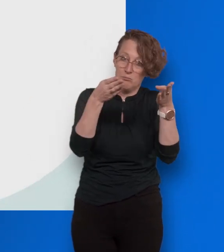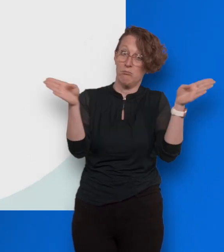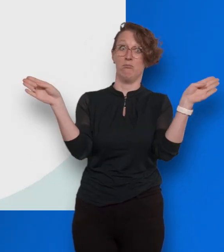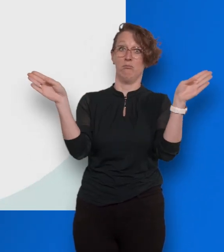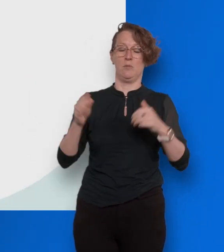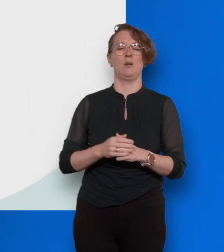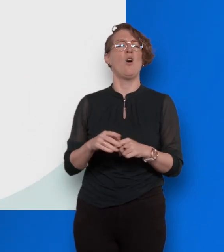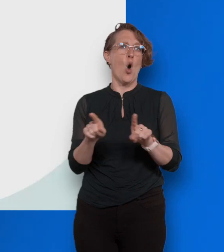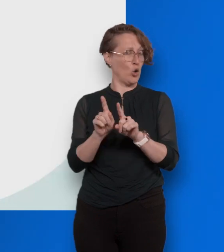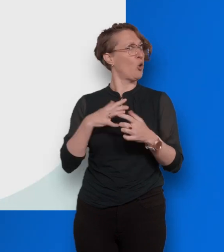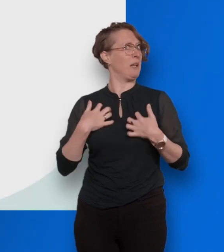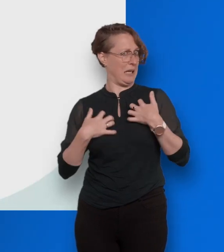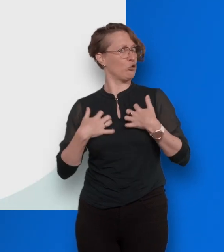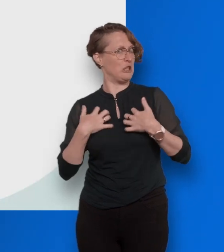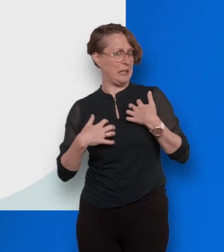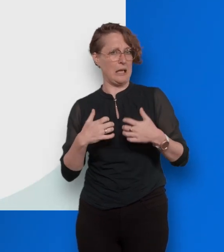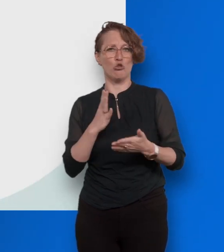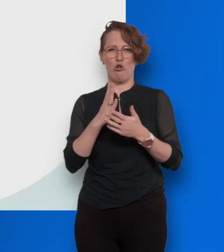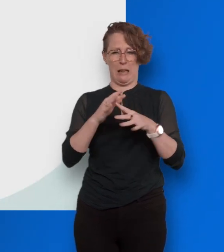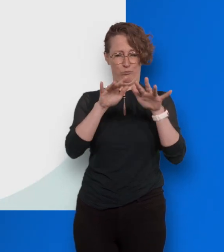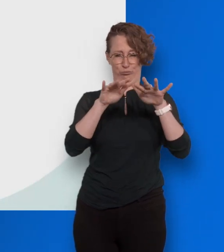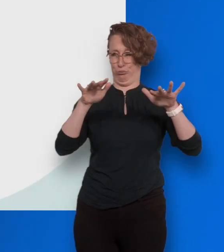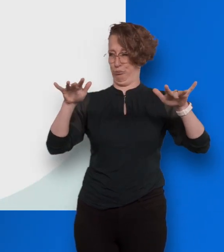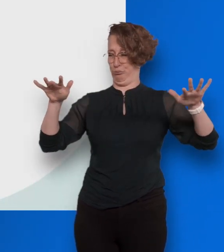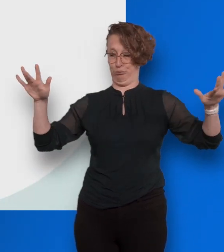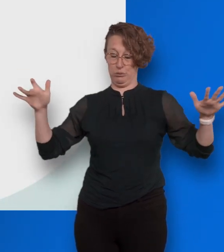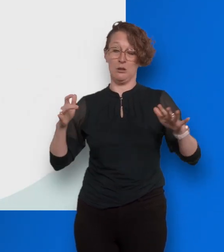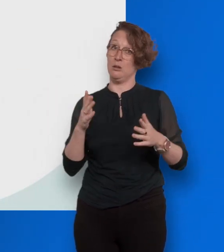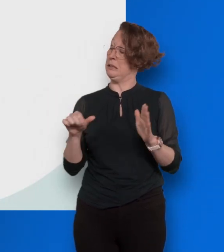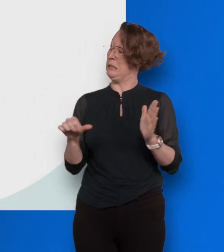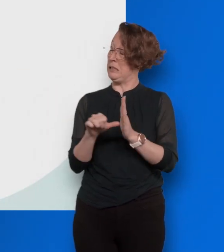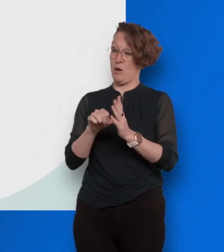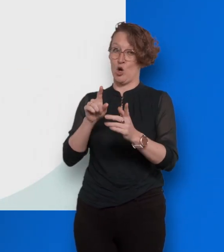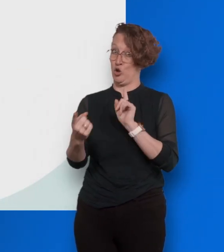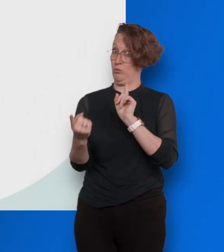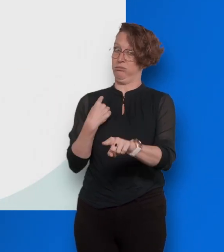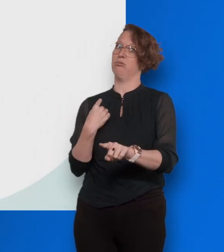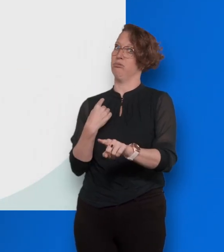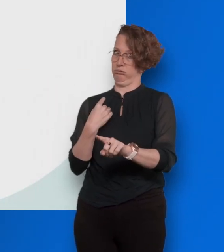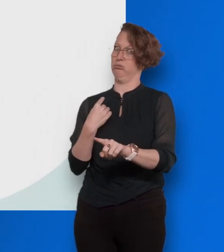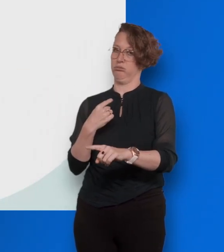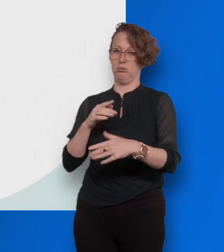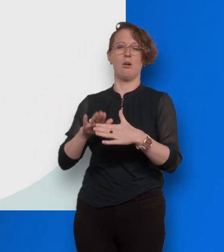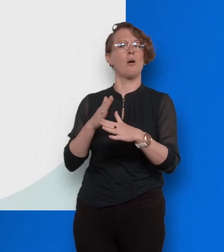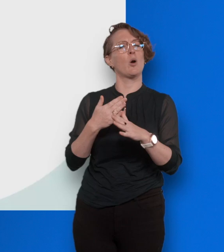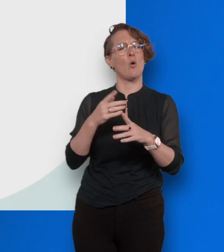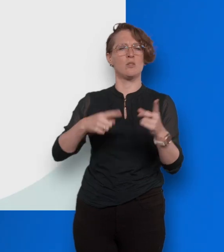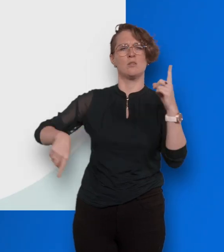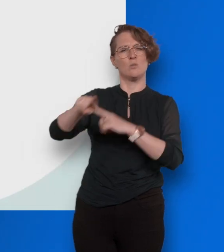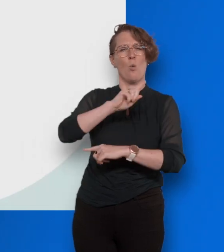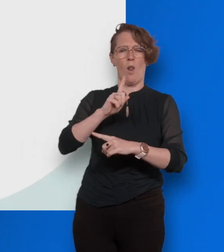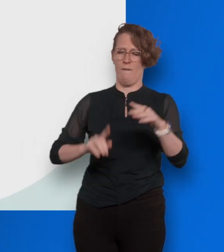Also, a very interesting one that probably varies across and is very hard to answer because we are probably not always quite